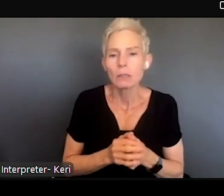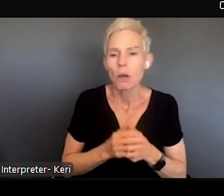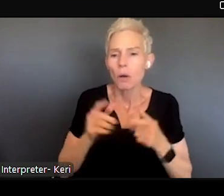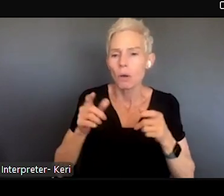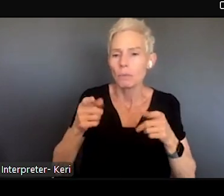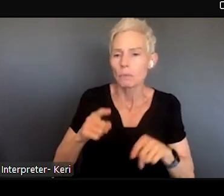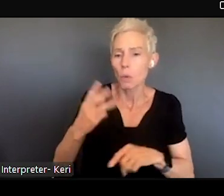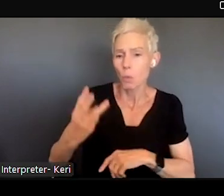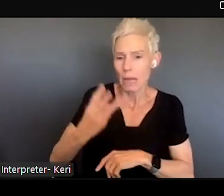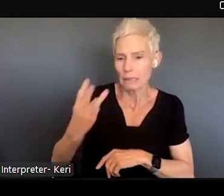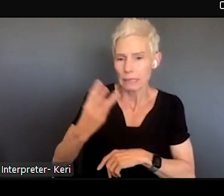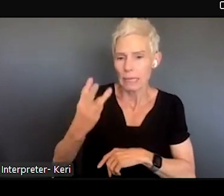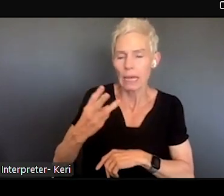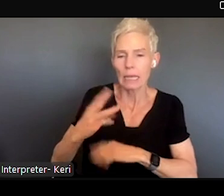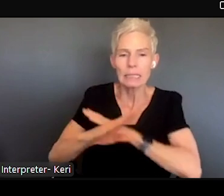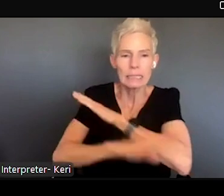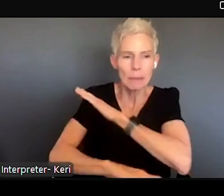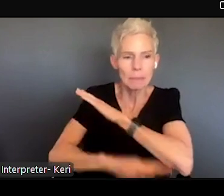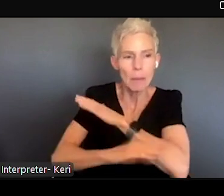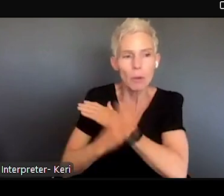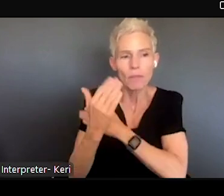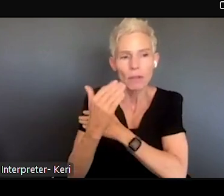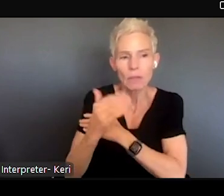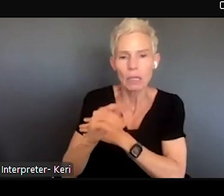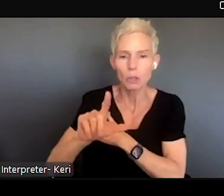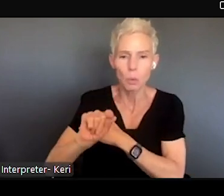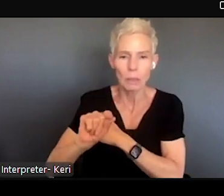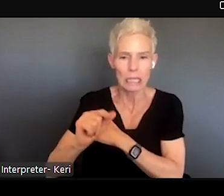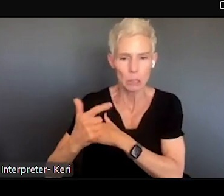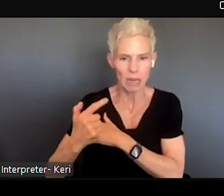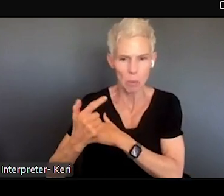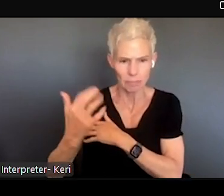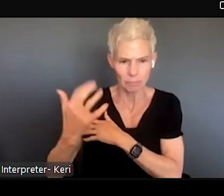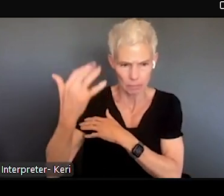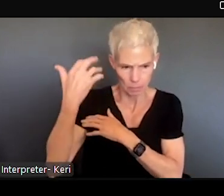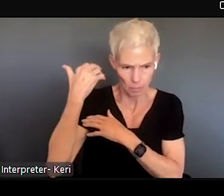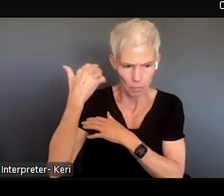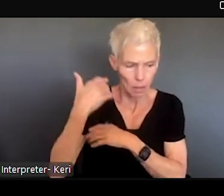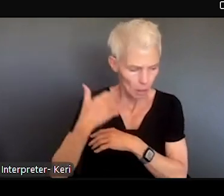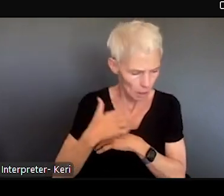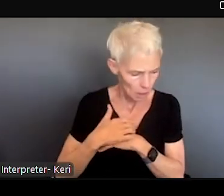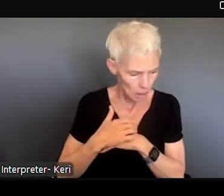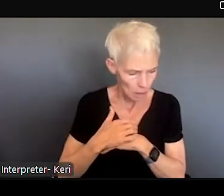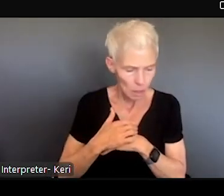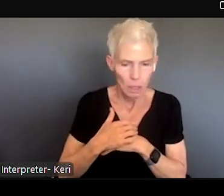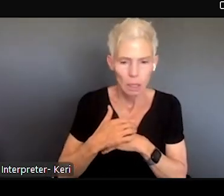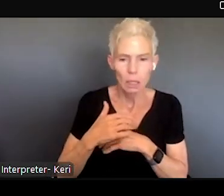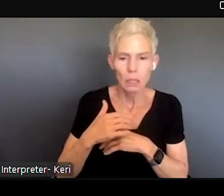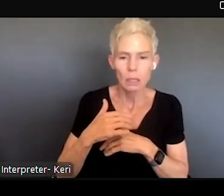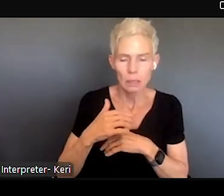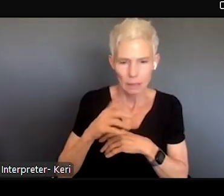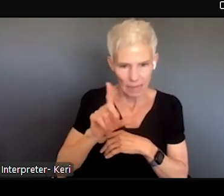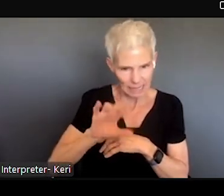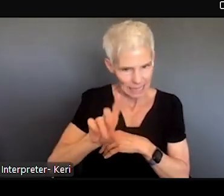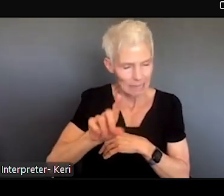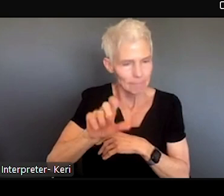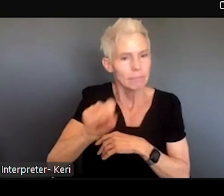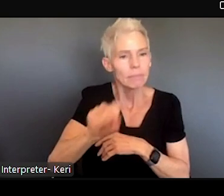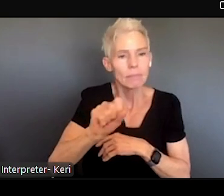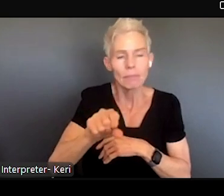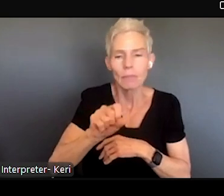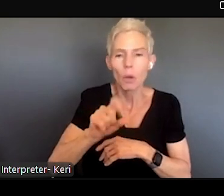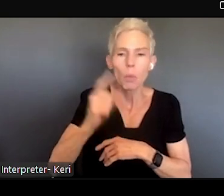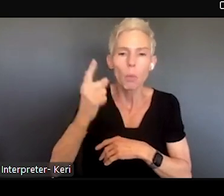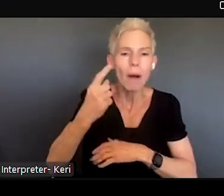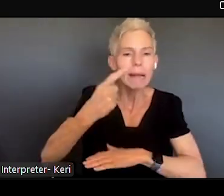Wednesday, September 15th, 2021 was back when they did kind of a day in the life.